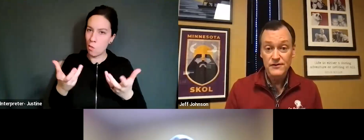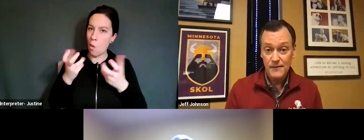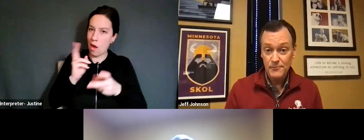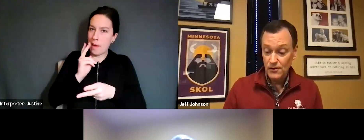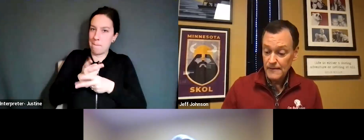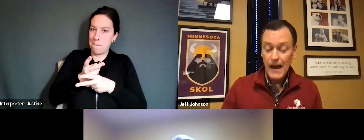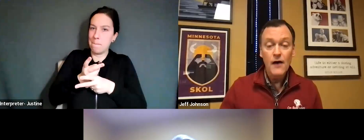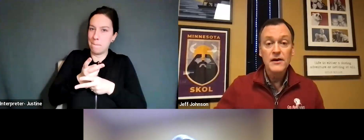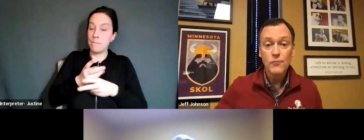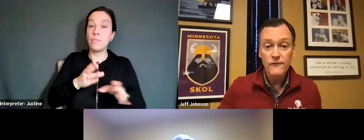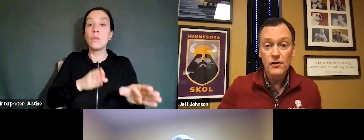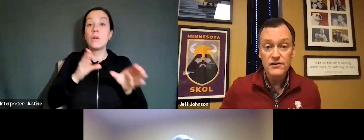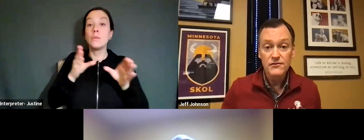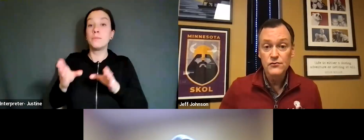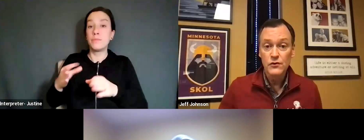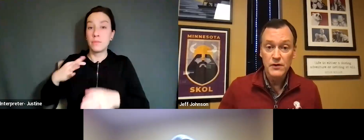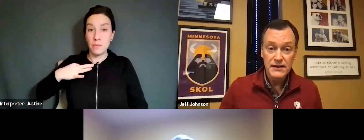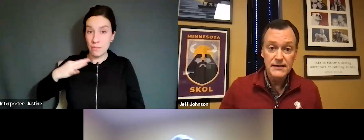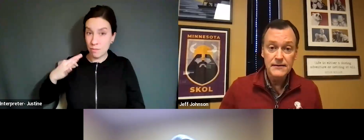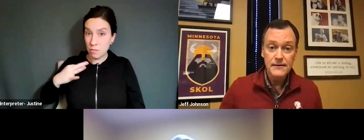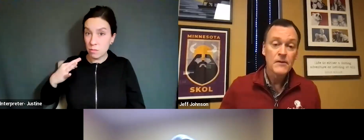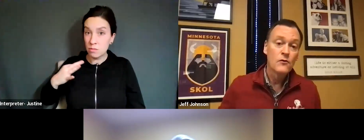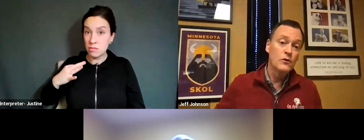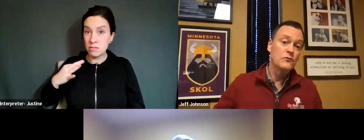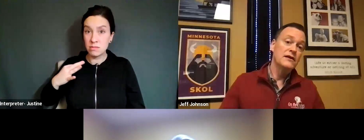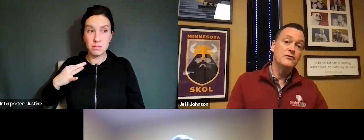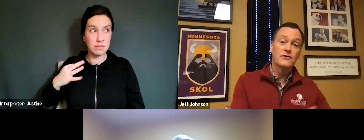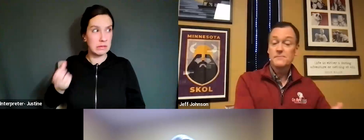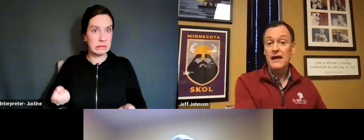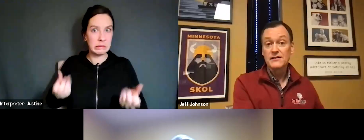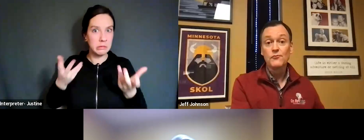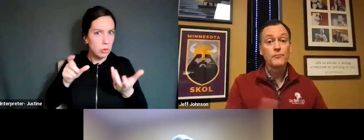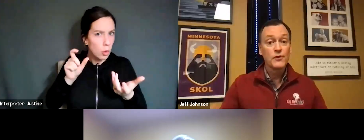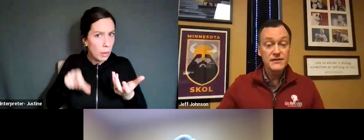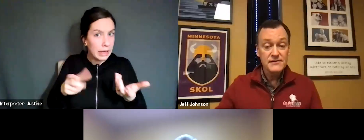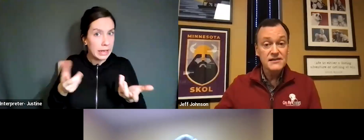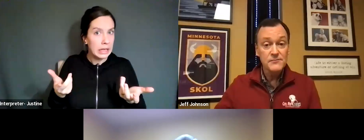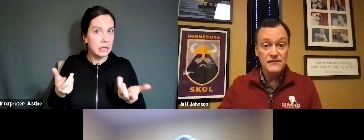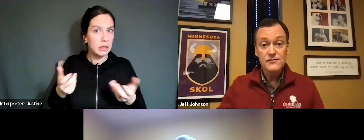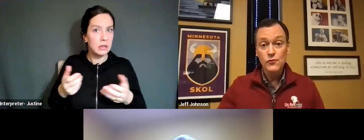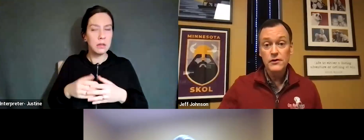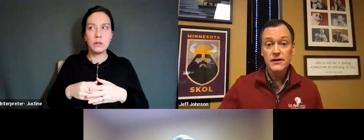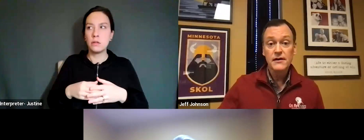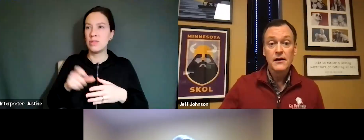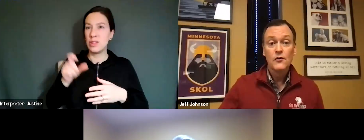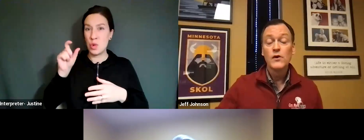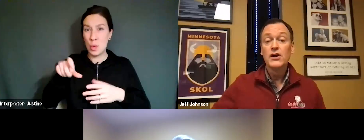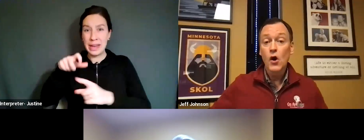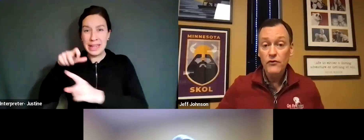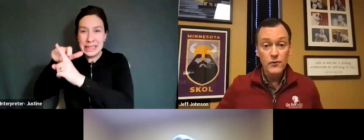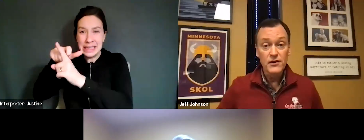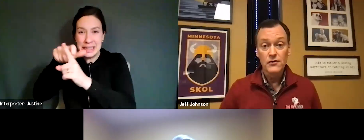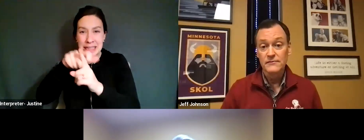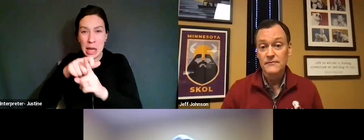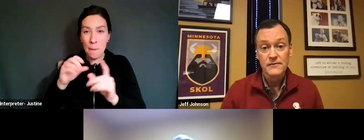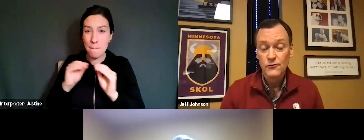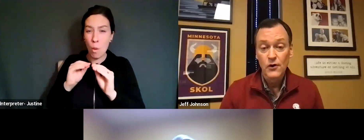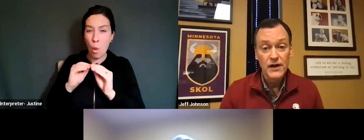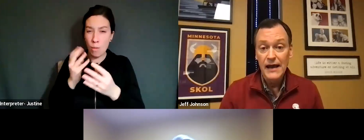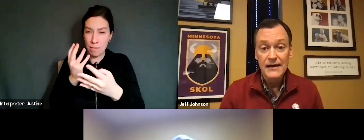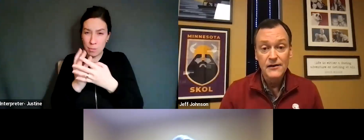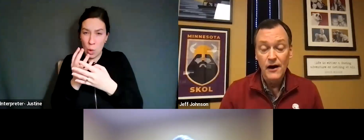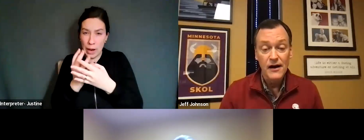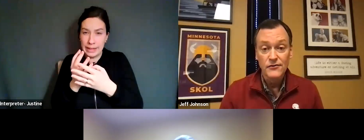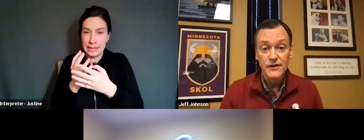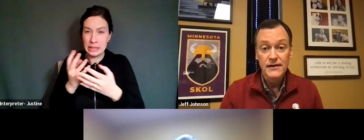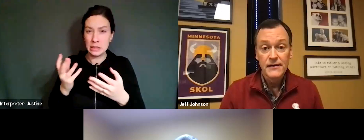volunteers, for example? How many more volunteers would we need? Would we need to expand to more prisons to make this work? We know that we couldn't grow